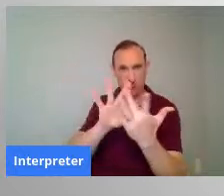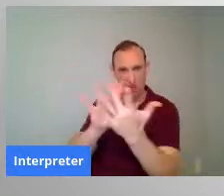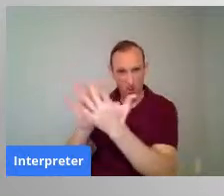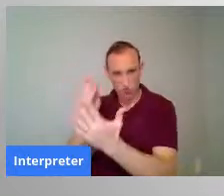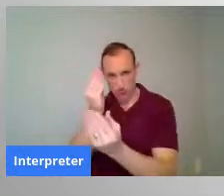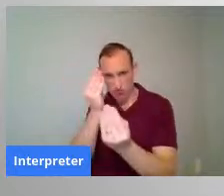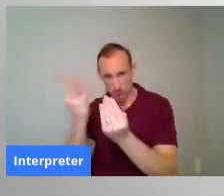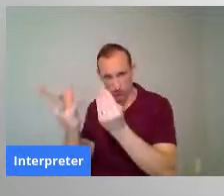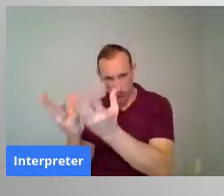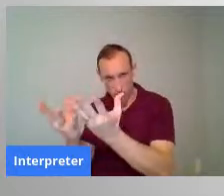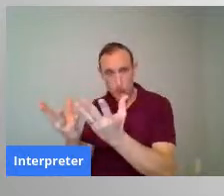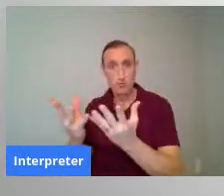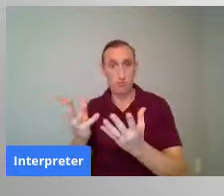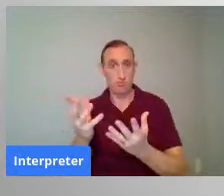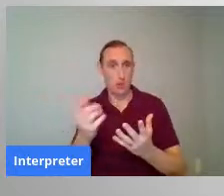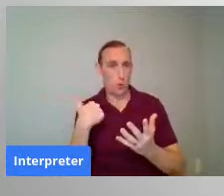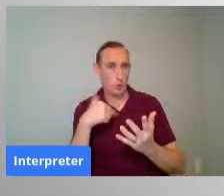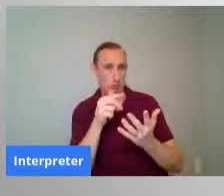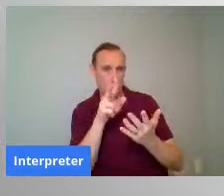overlooked before and see what we need to change.